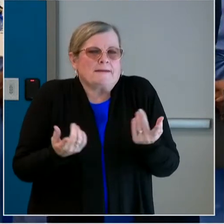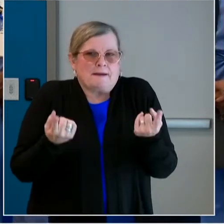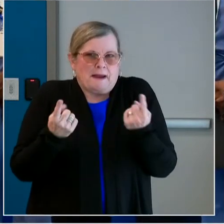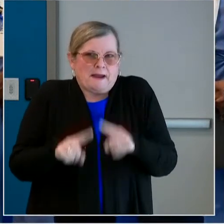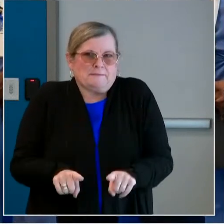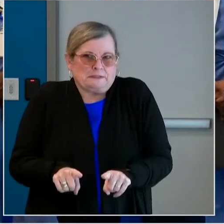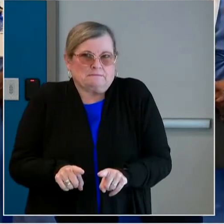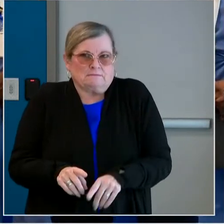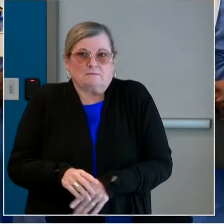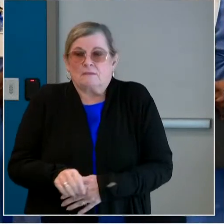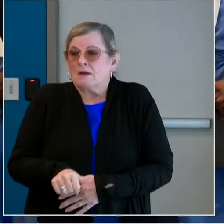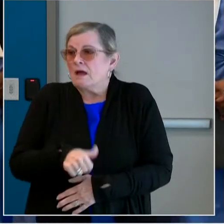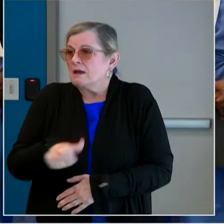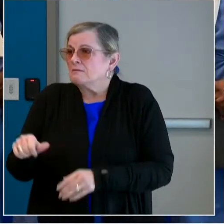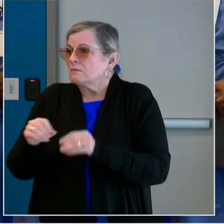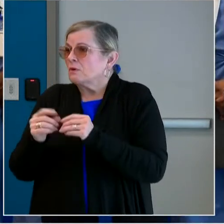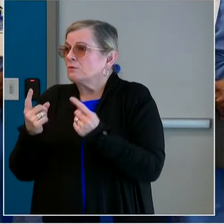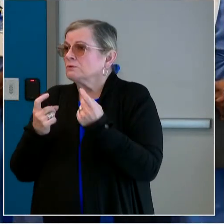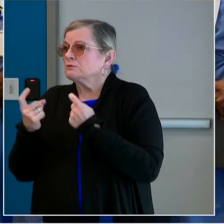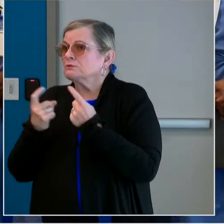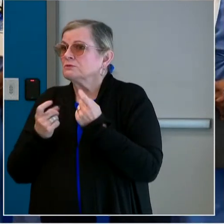Any other questions?